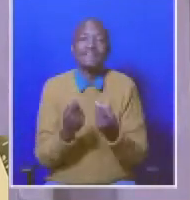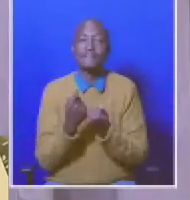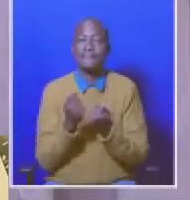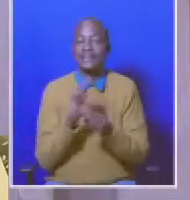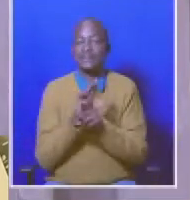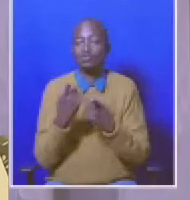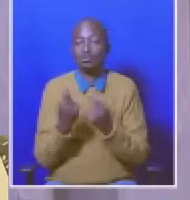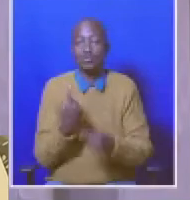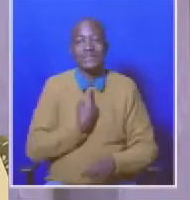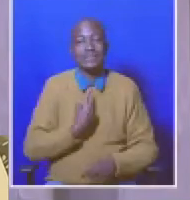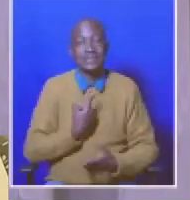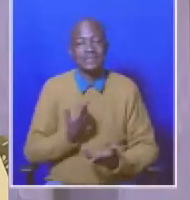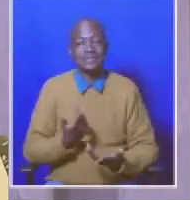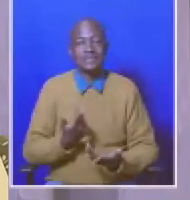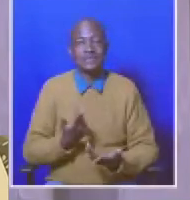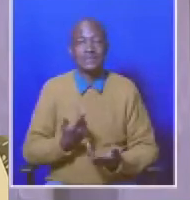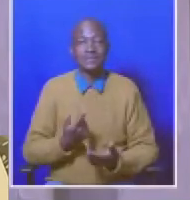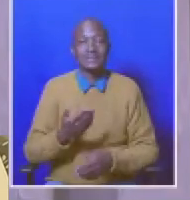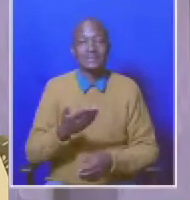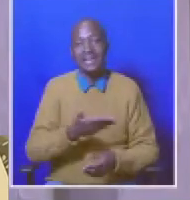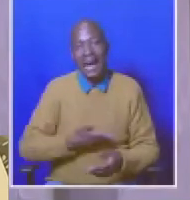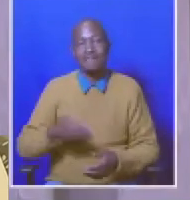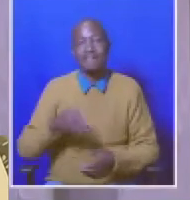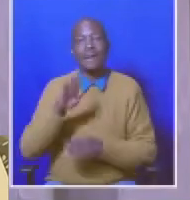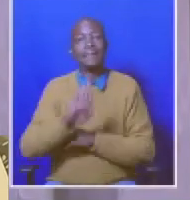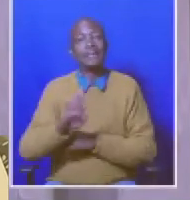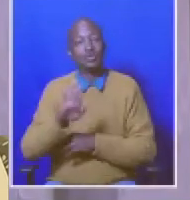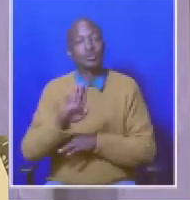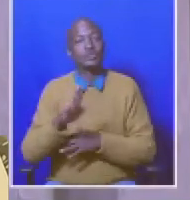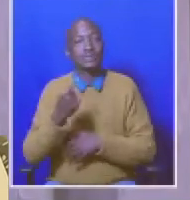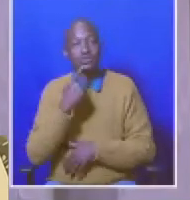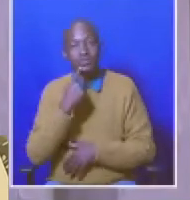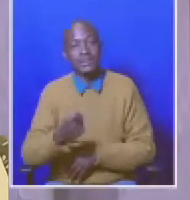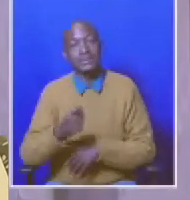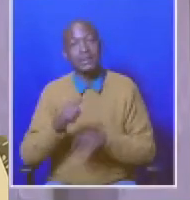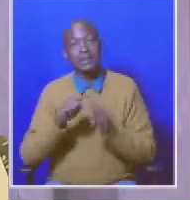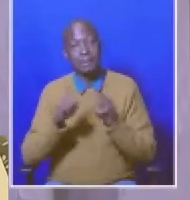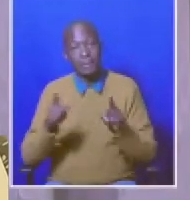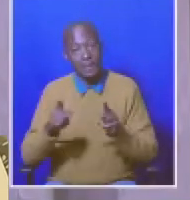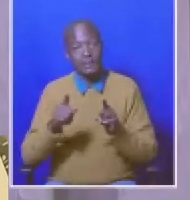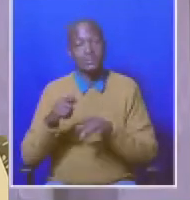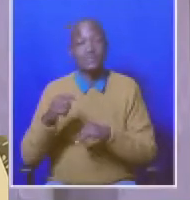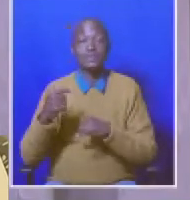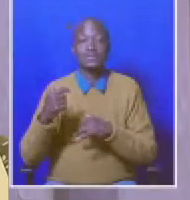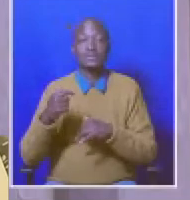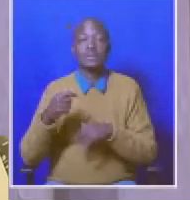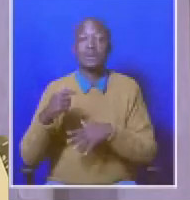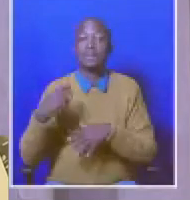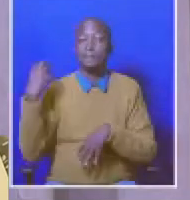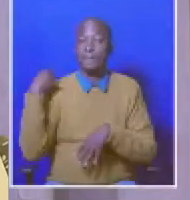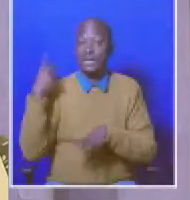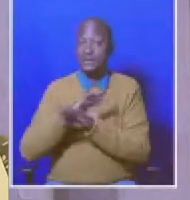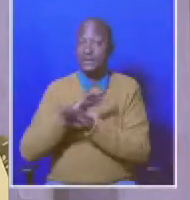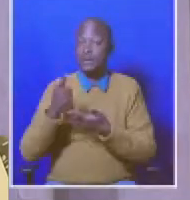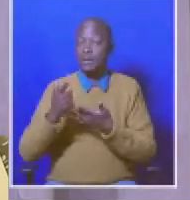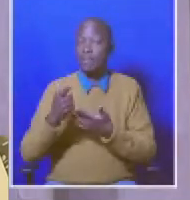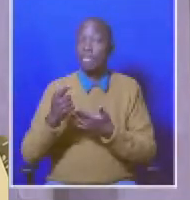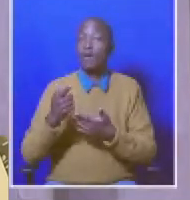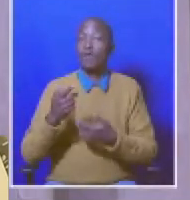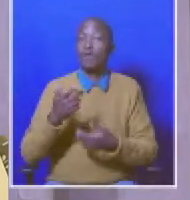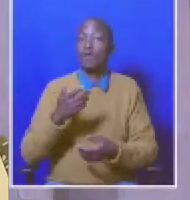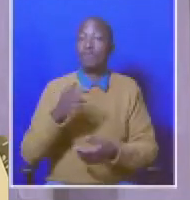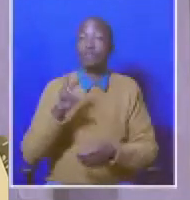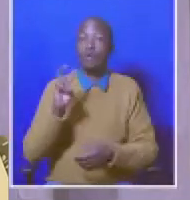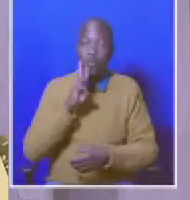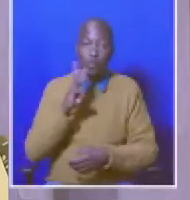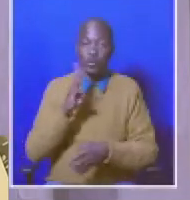themselves. R500 million, as you said. But the Minister of Water Affairs and Sanitation